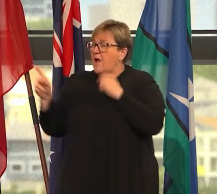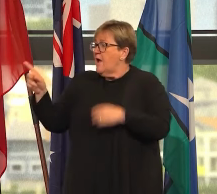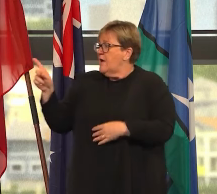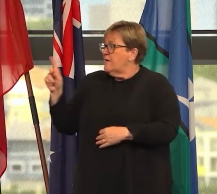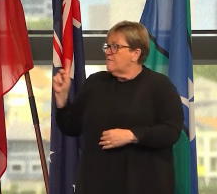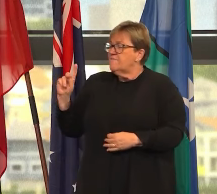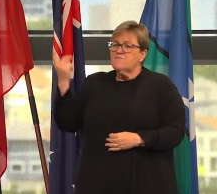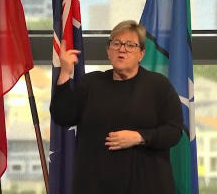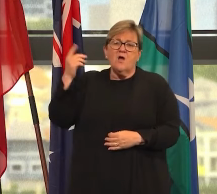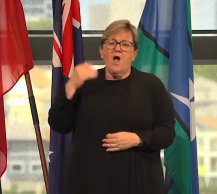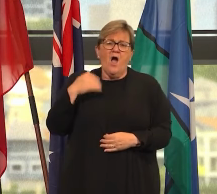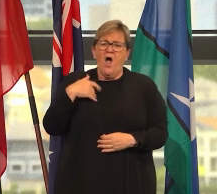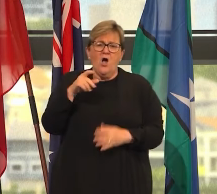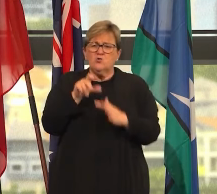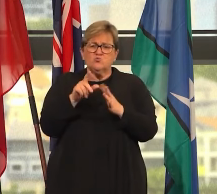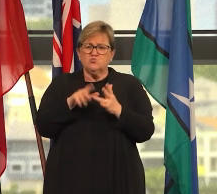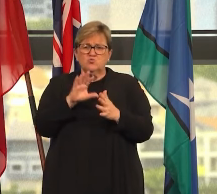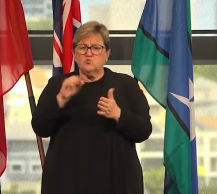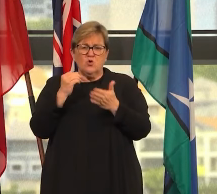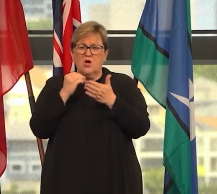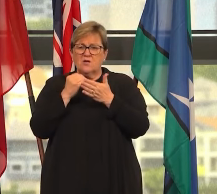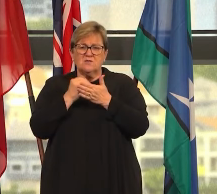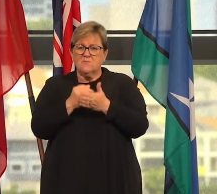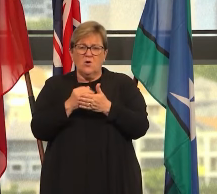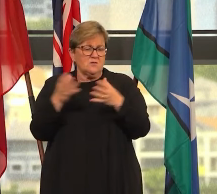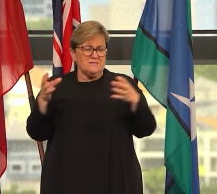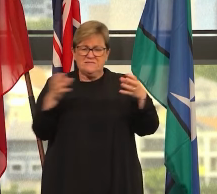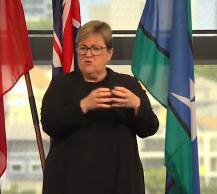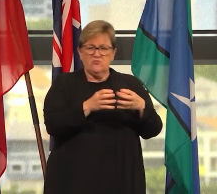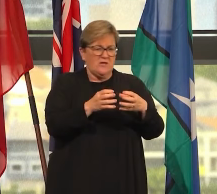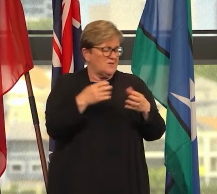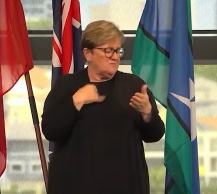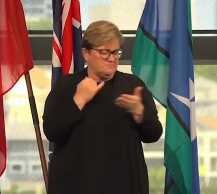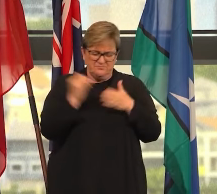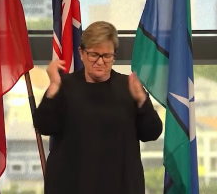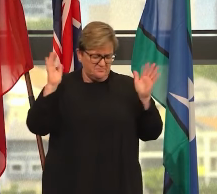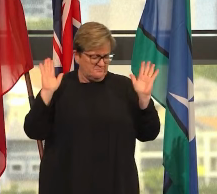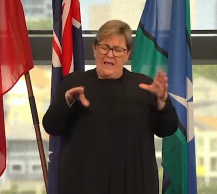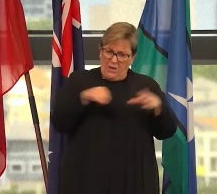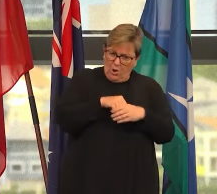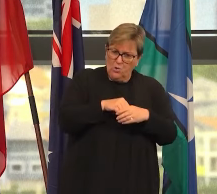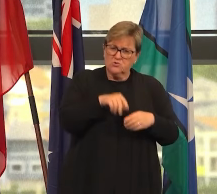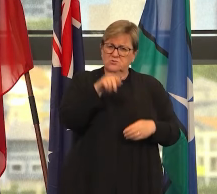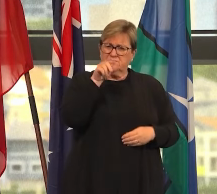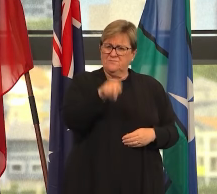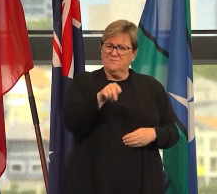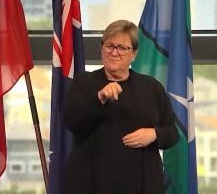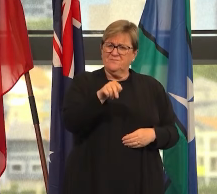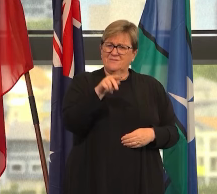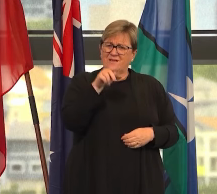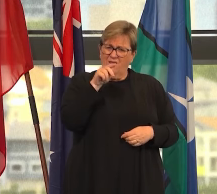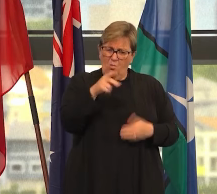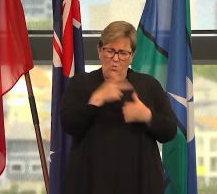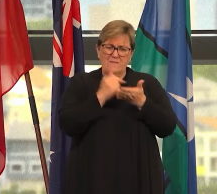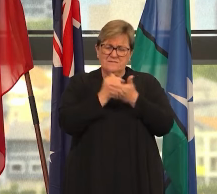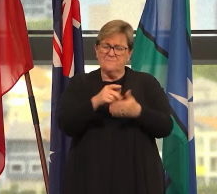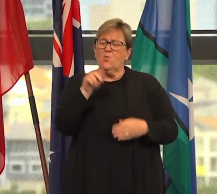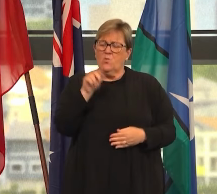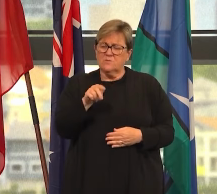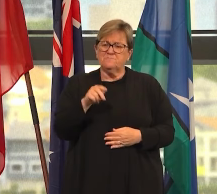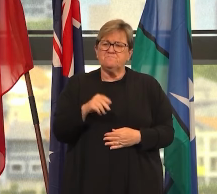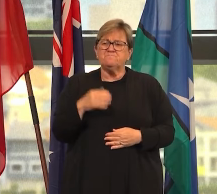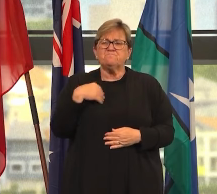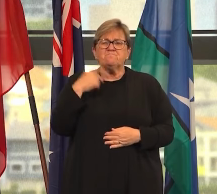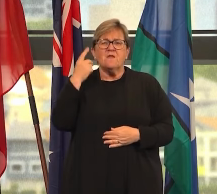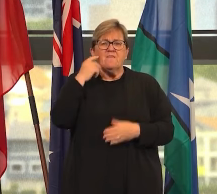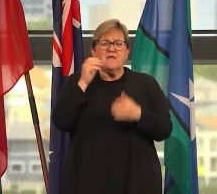Chapter 6 of the recommendations is very important, which recognises the decision-making rights of people with disability. I have seen lots of good examples of